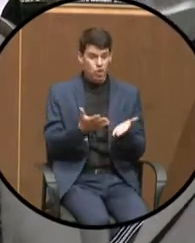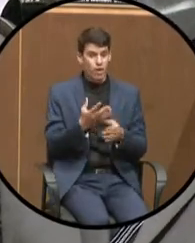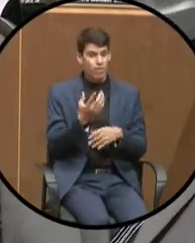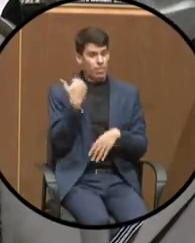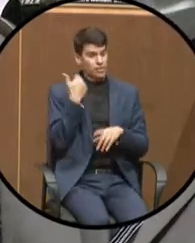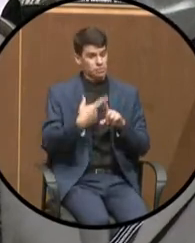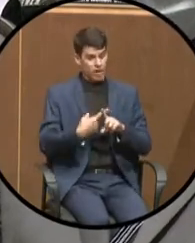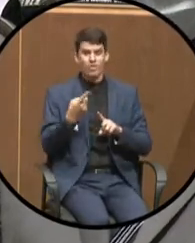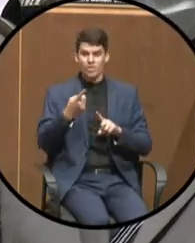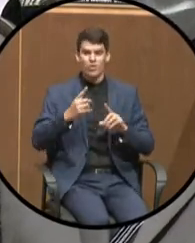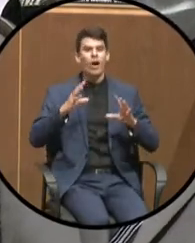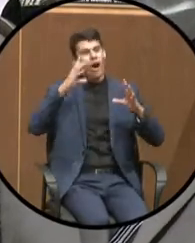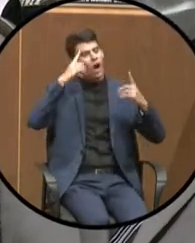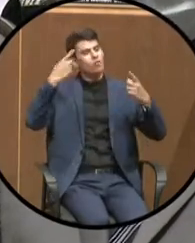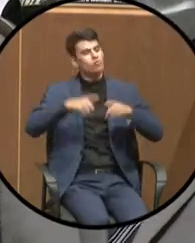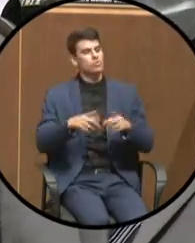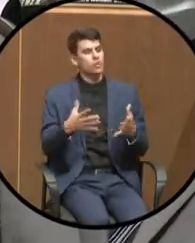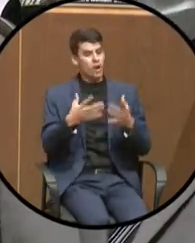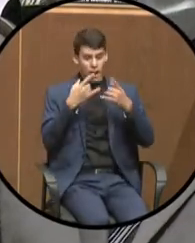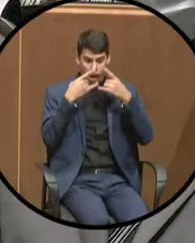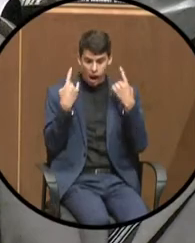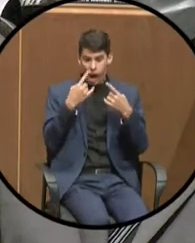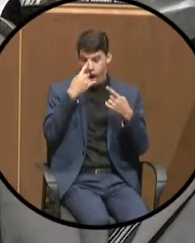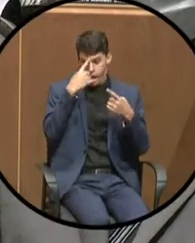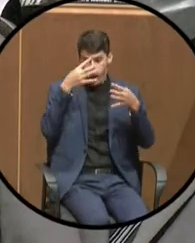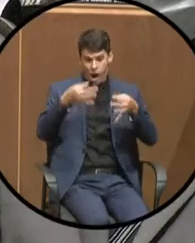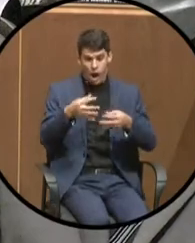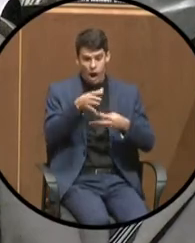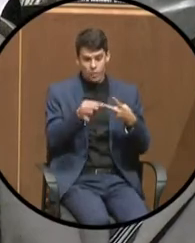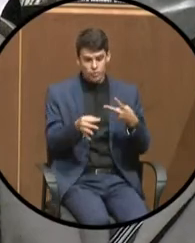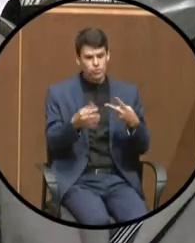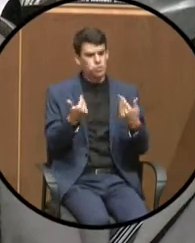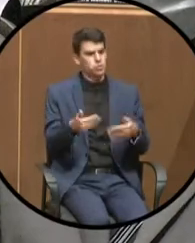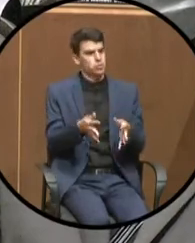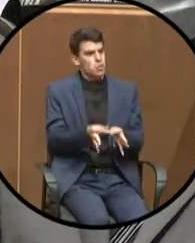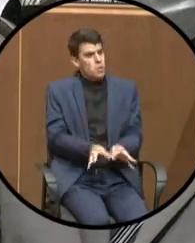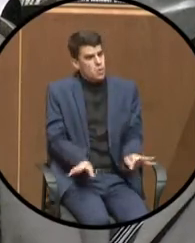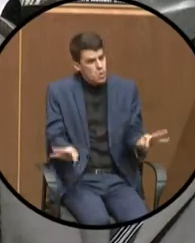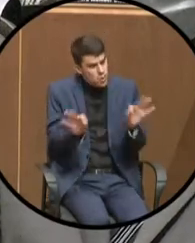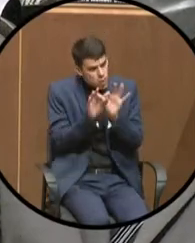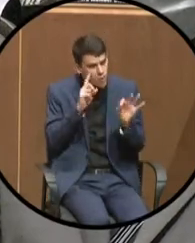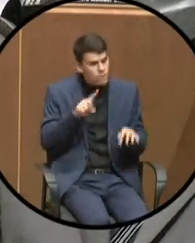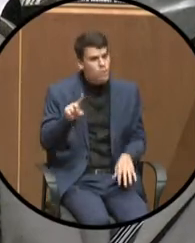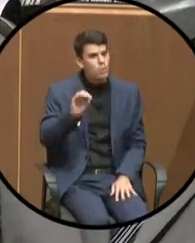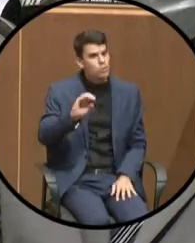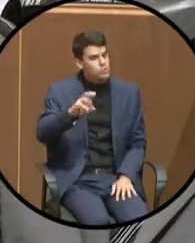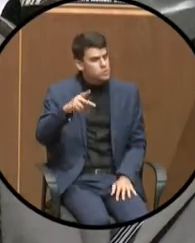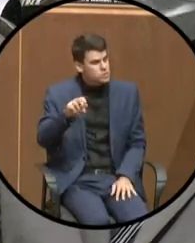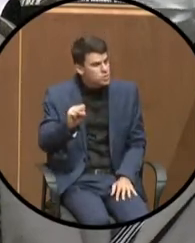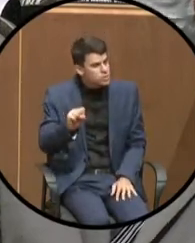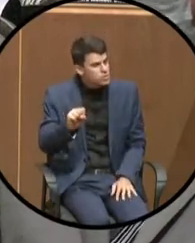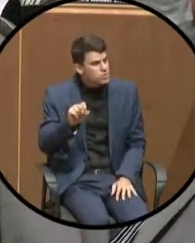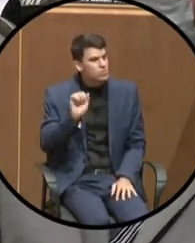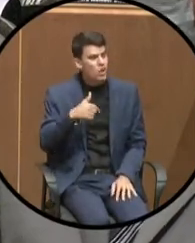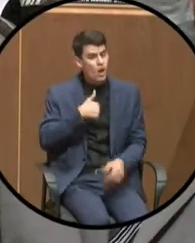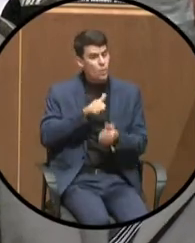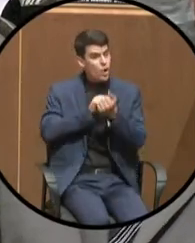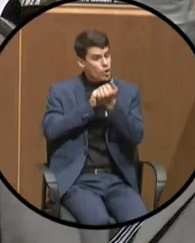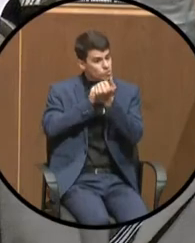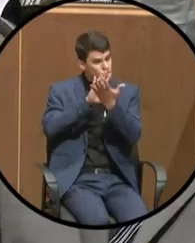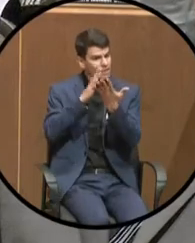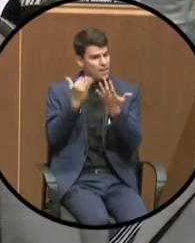month, that you understand that making masks optional is critical for Orange County Public Schools. So I want to address part